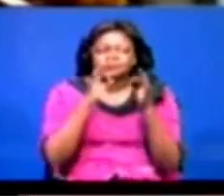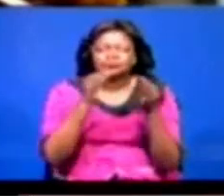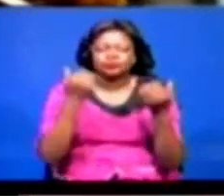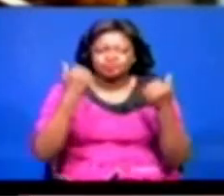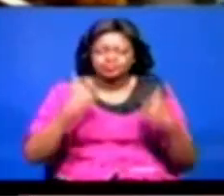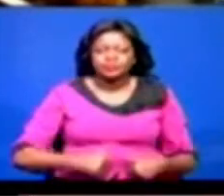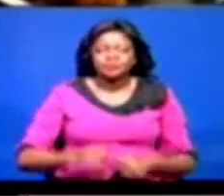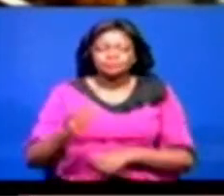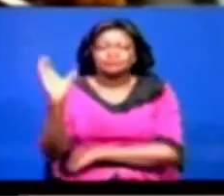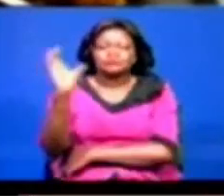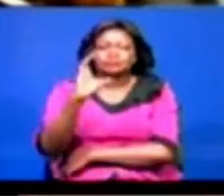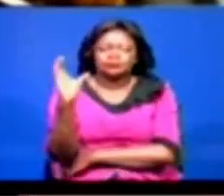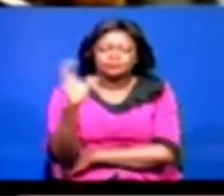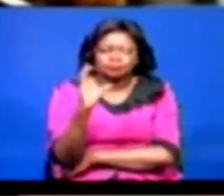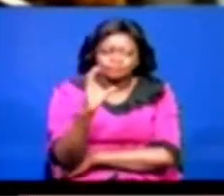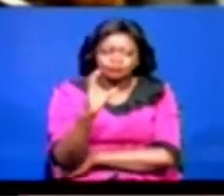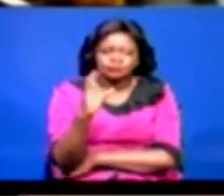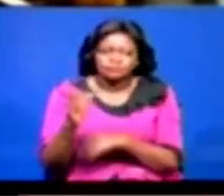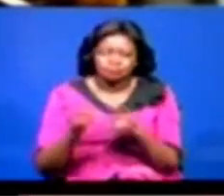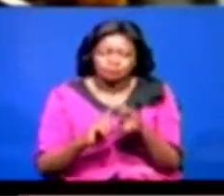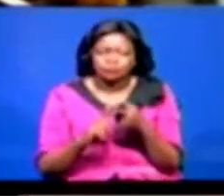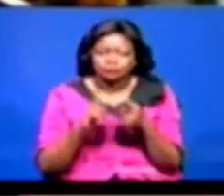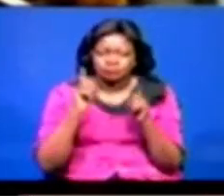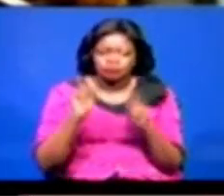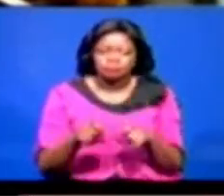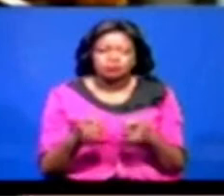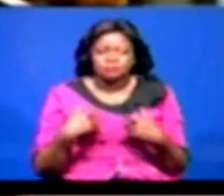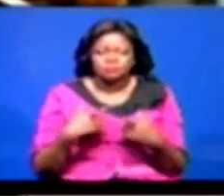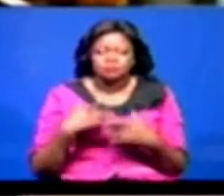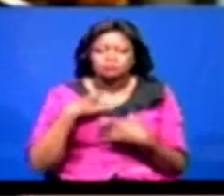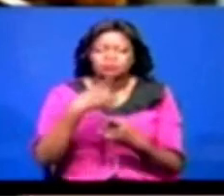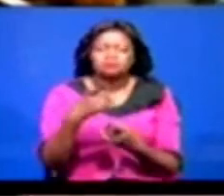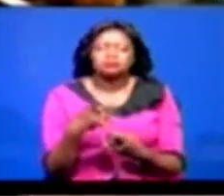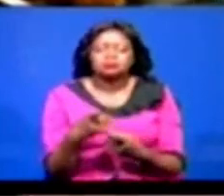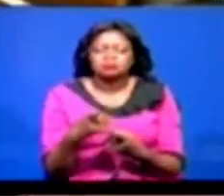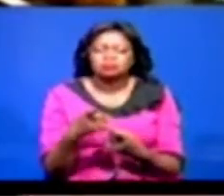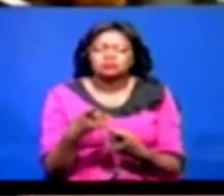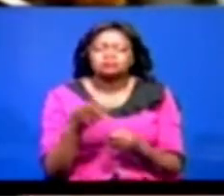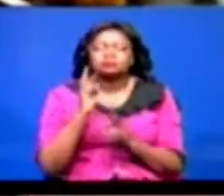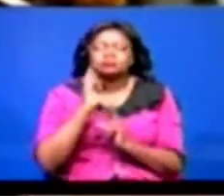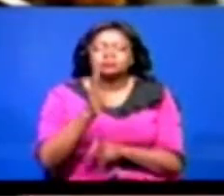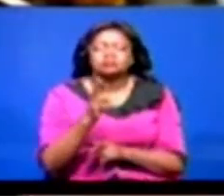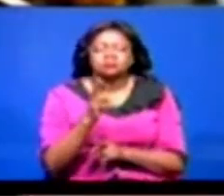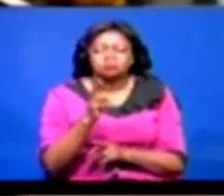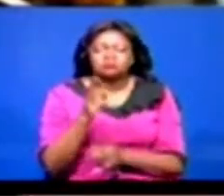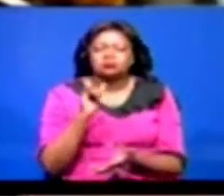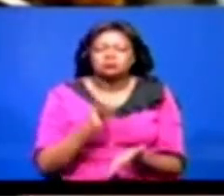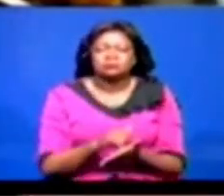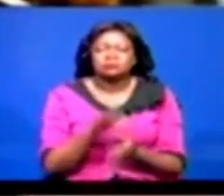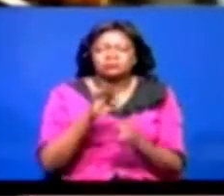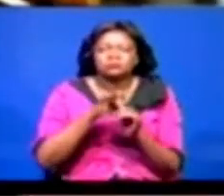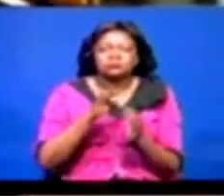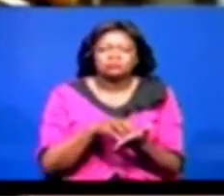candidate, I certainly must have interest in the outcome in that particular polling station.